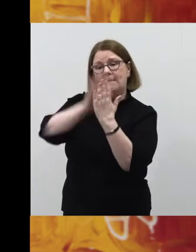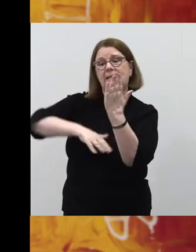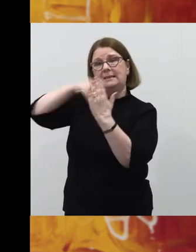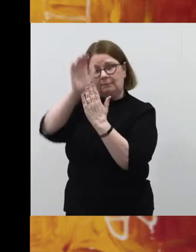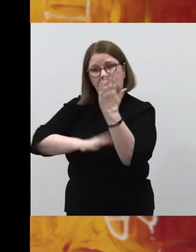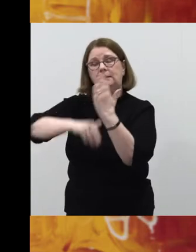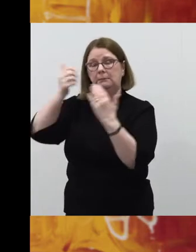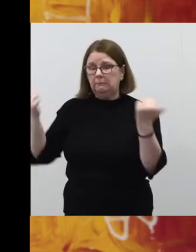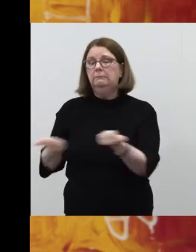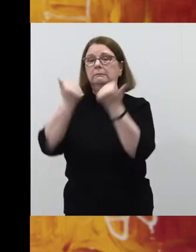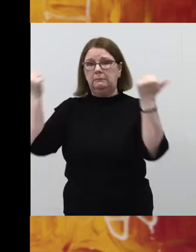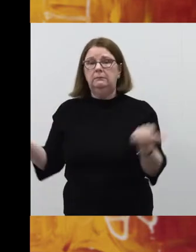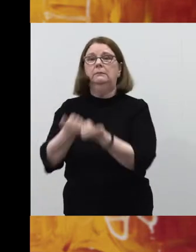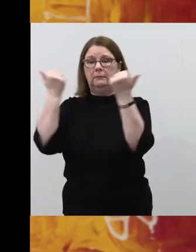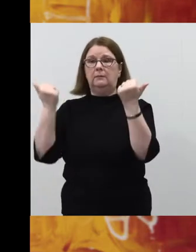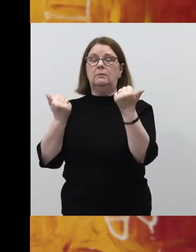of a crazed lunatic.